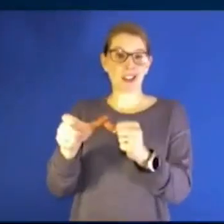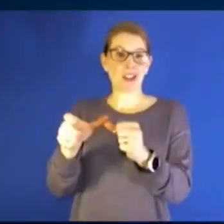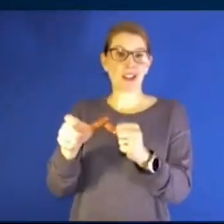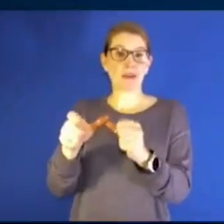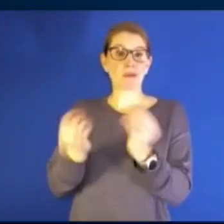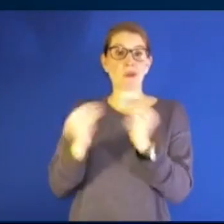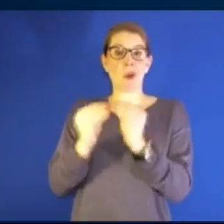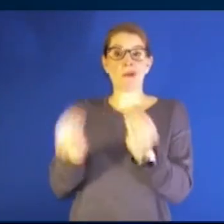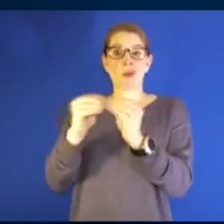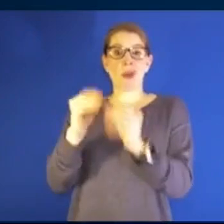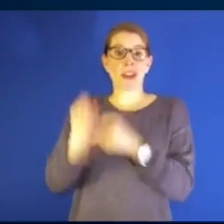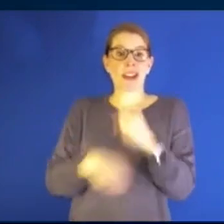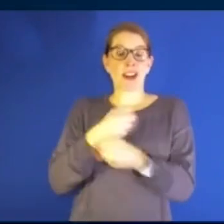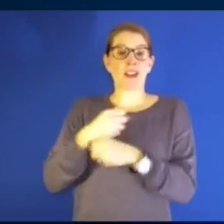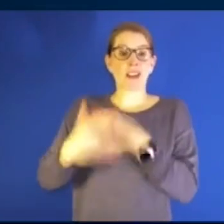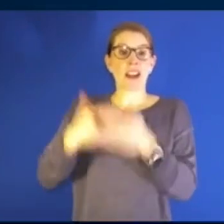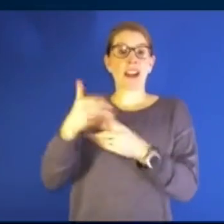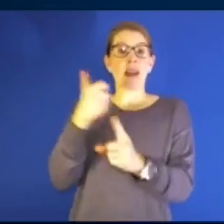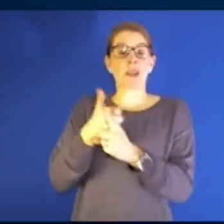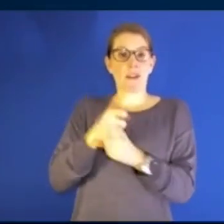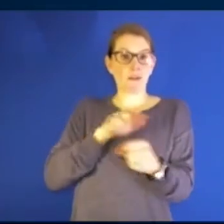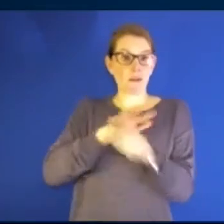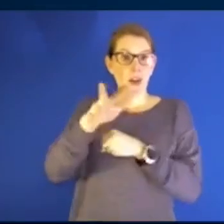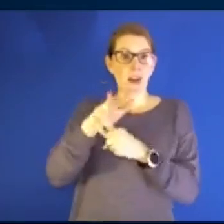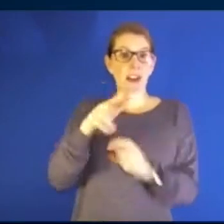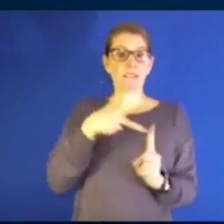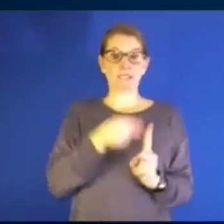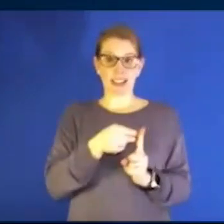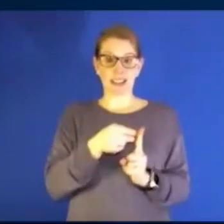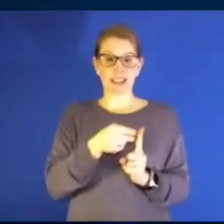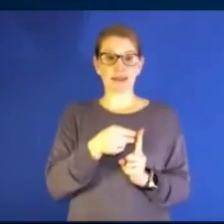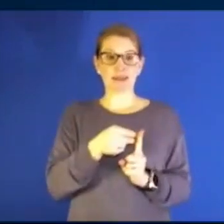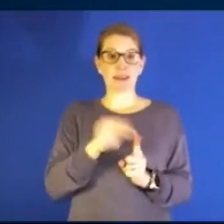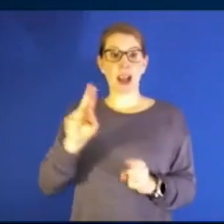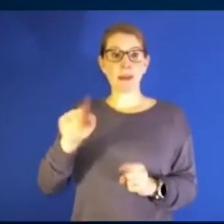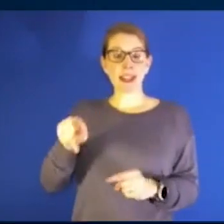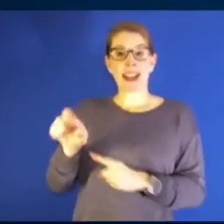years. He is fully vaccinated and updated, so I feel that he is